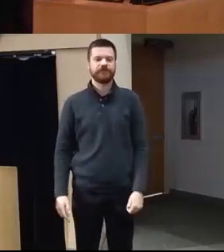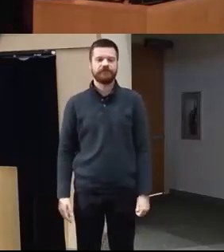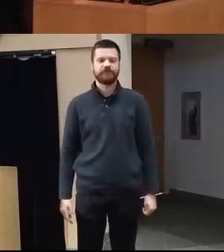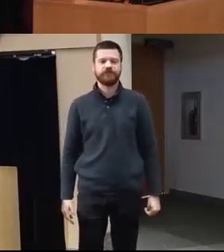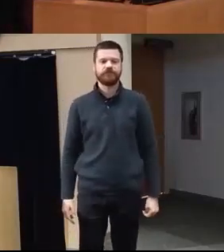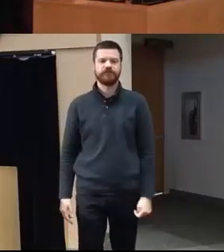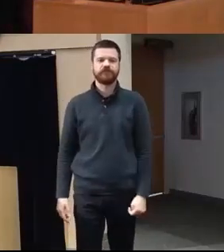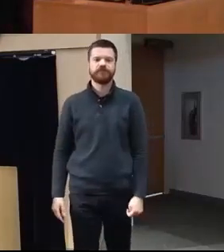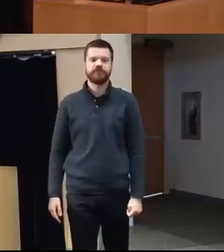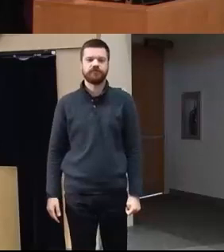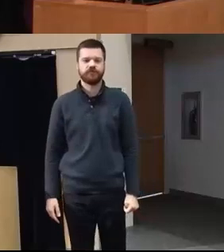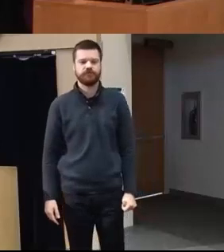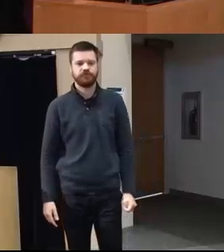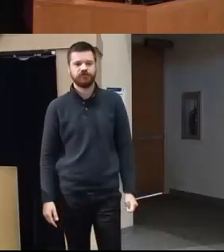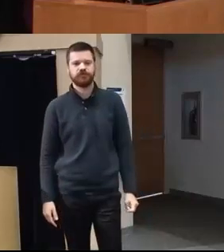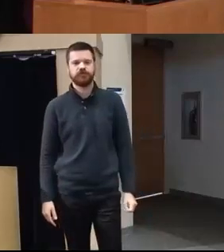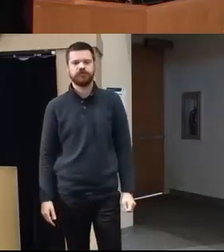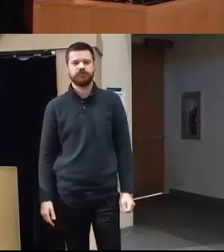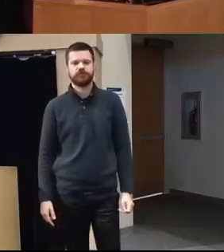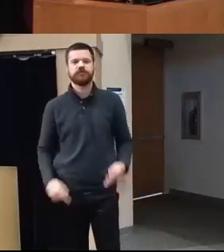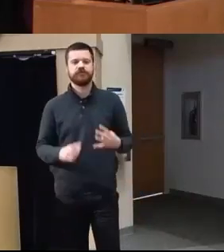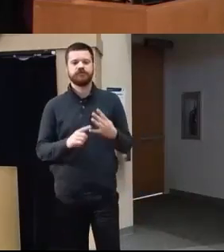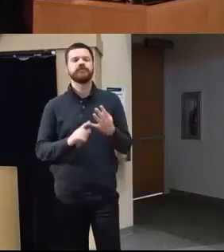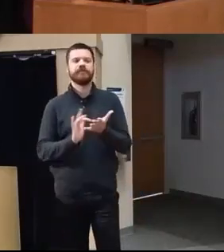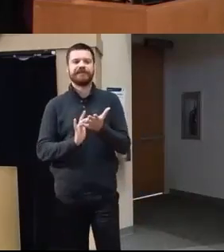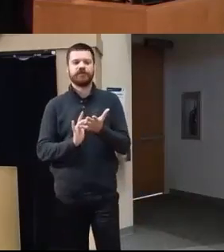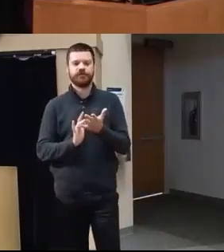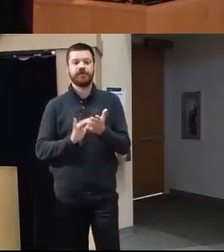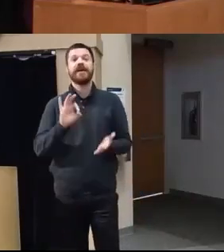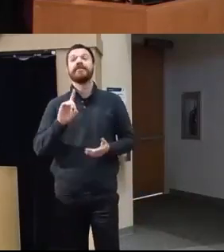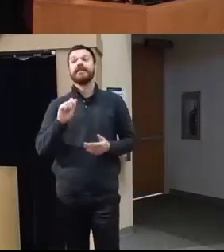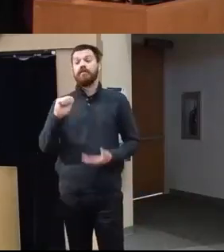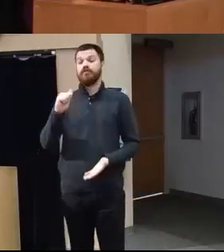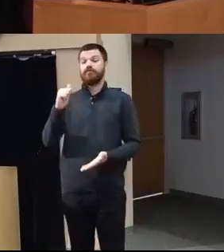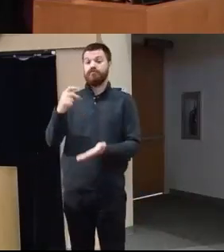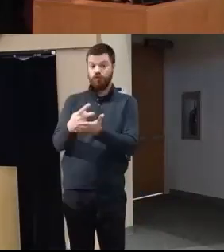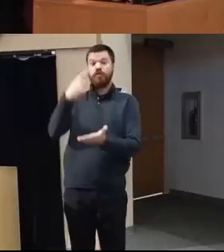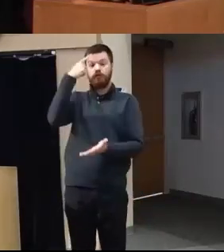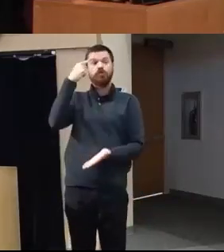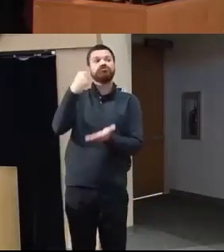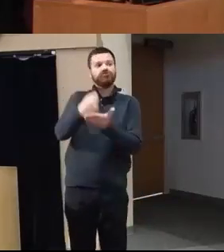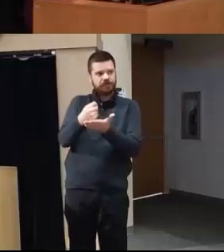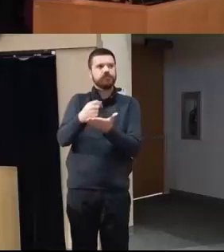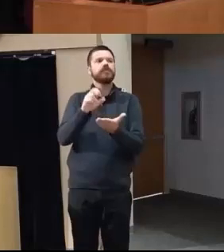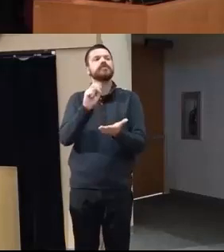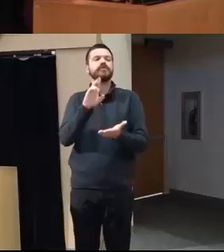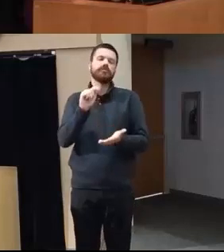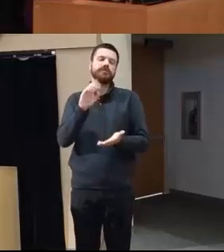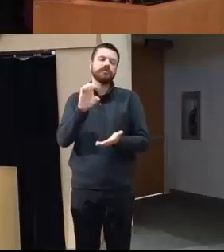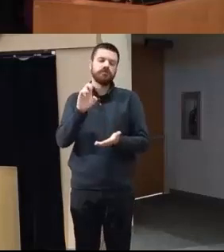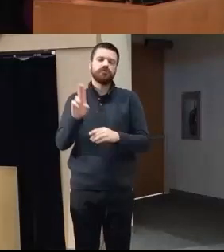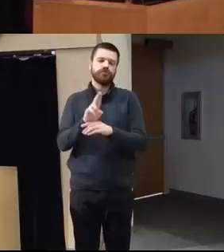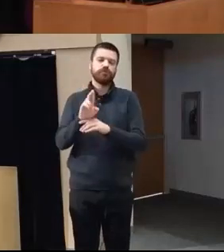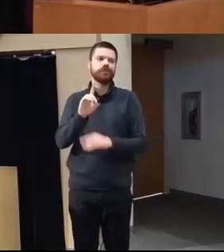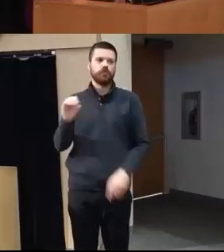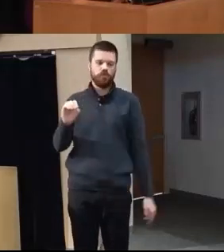And we also had development of medications which were FDA approved for the treatment of substance use disorder.